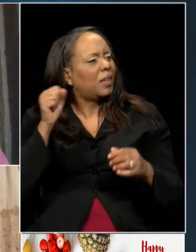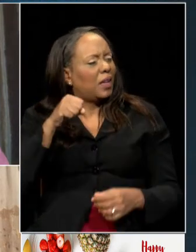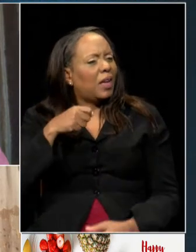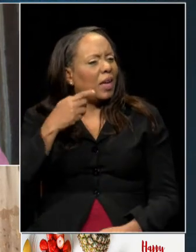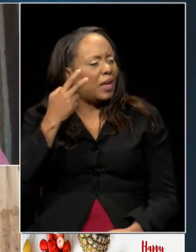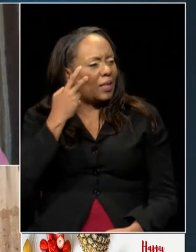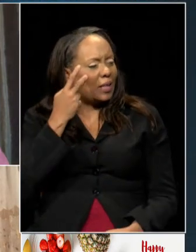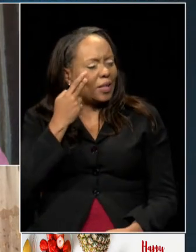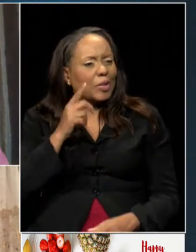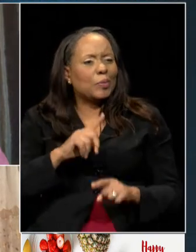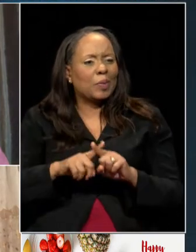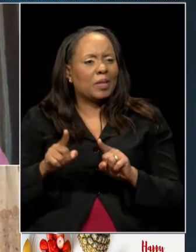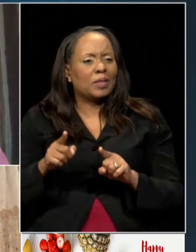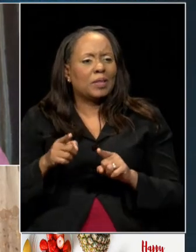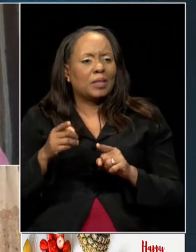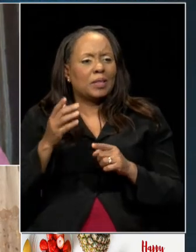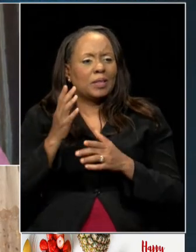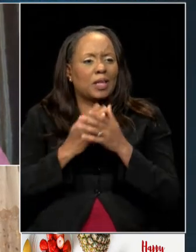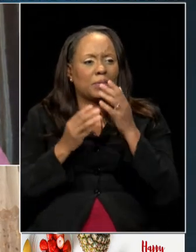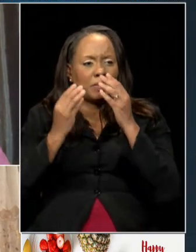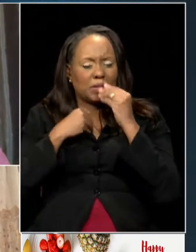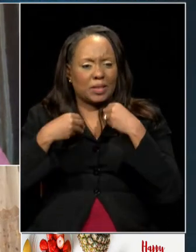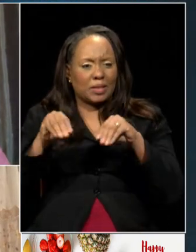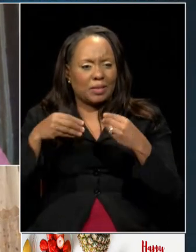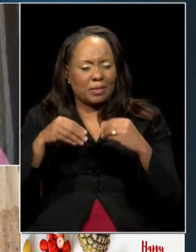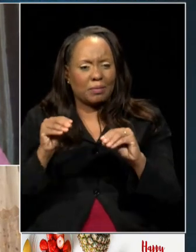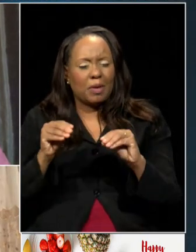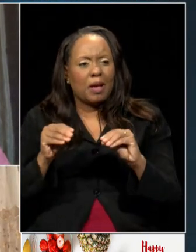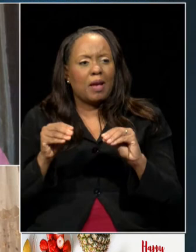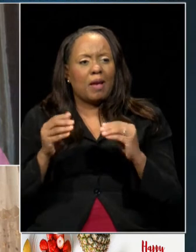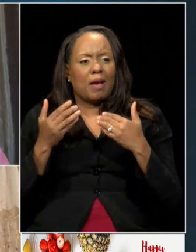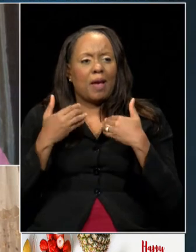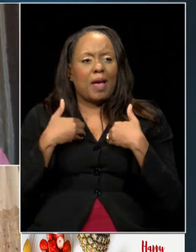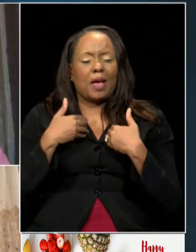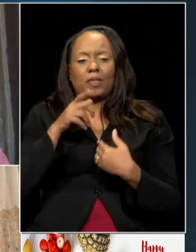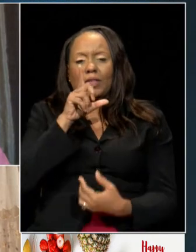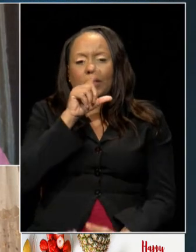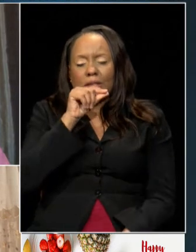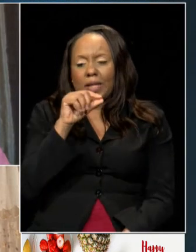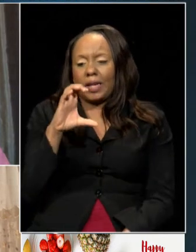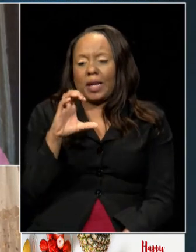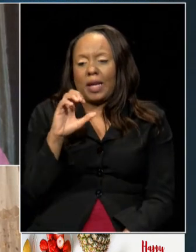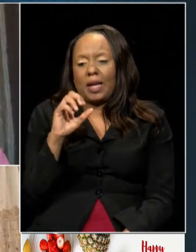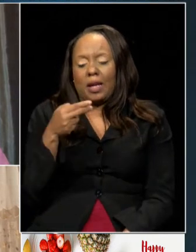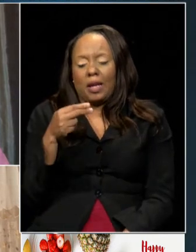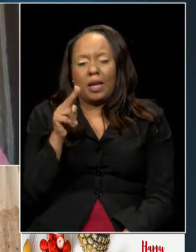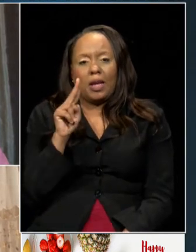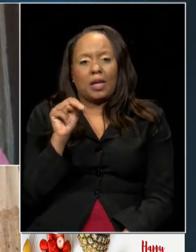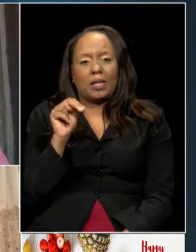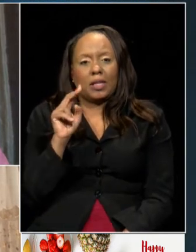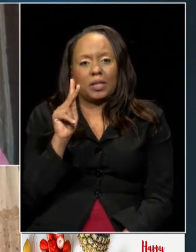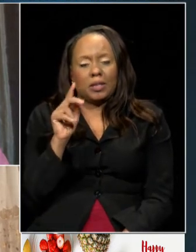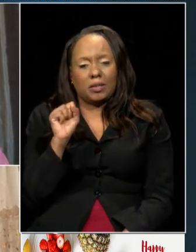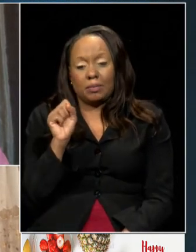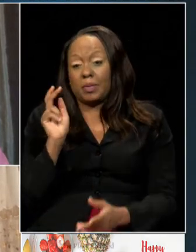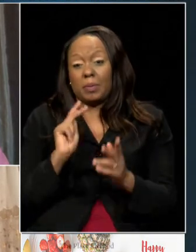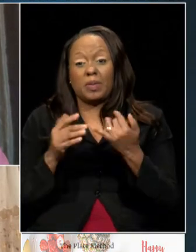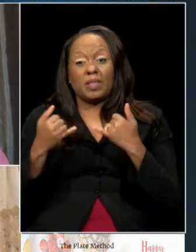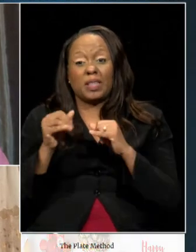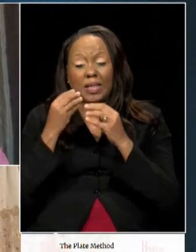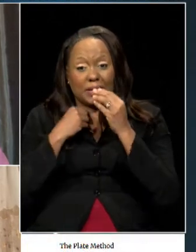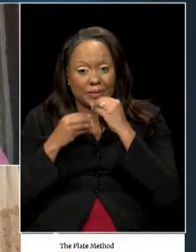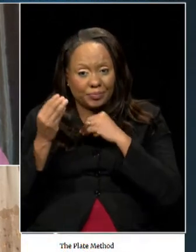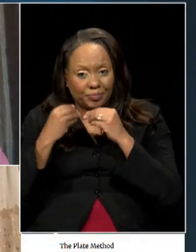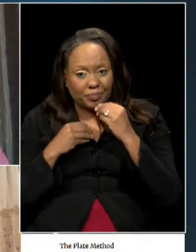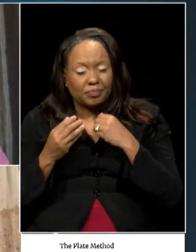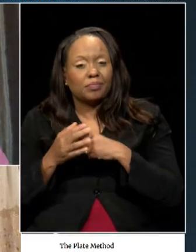chicken. Well, the same chicken strips or the chicken chunks, and people might still resort to that. So because it's convenient,